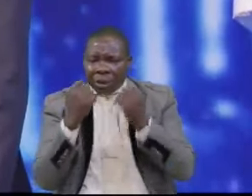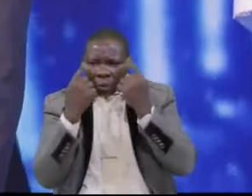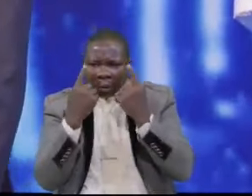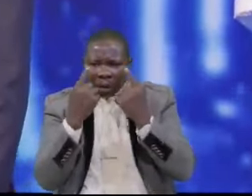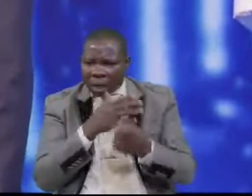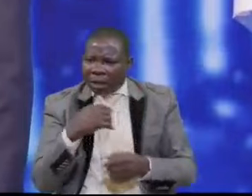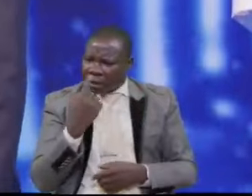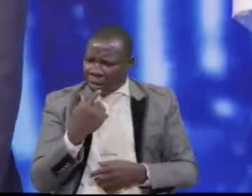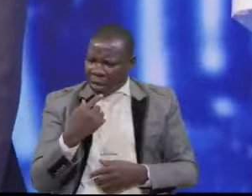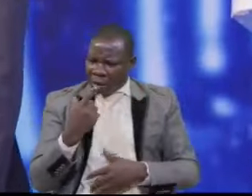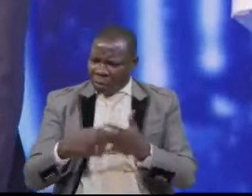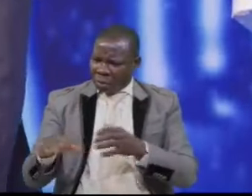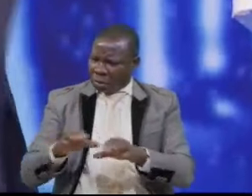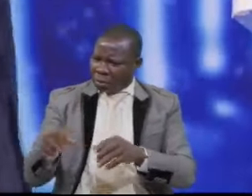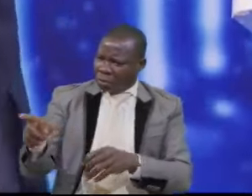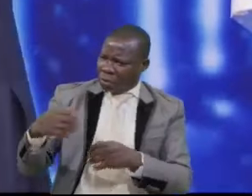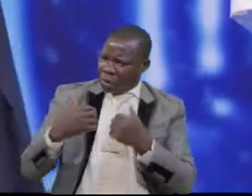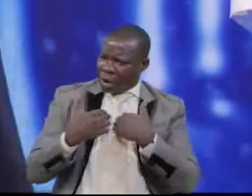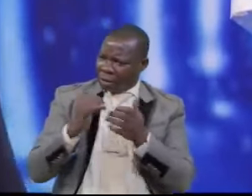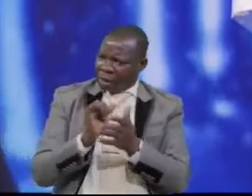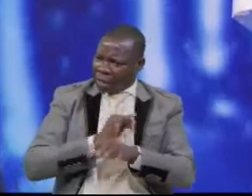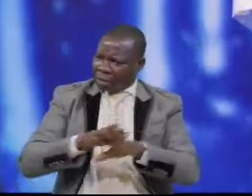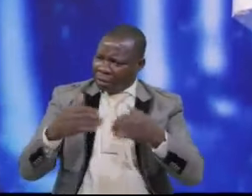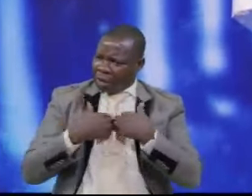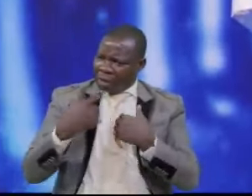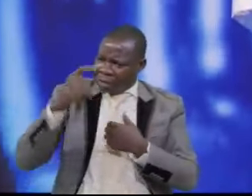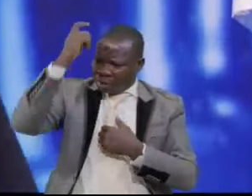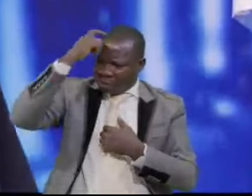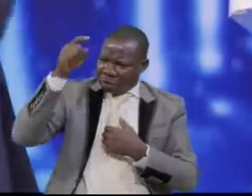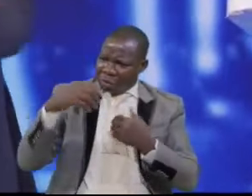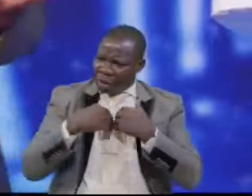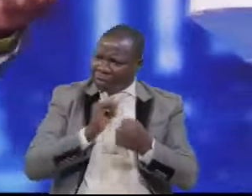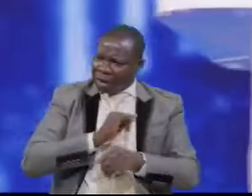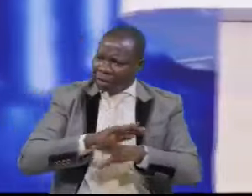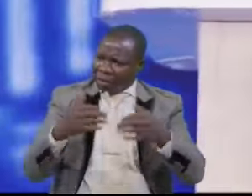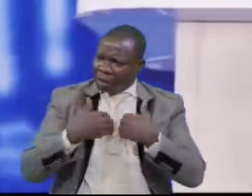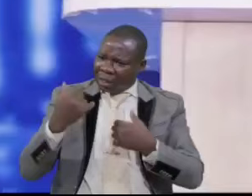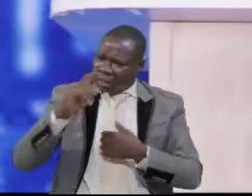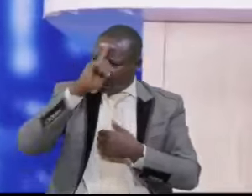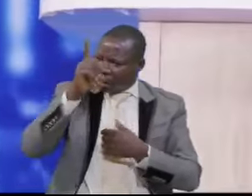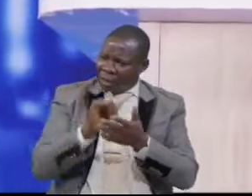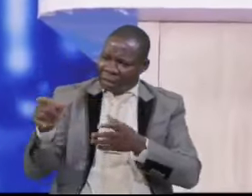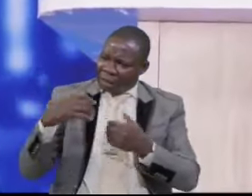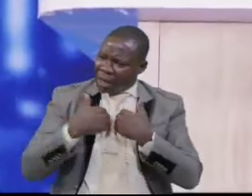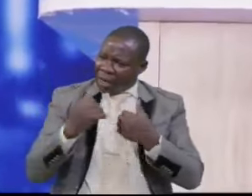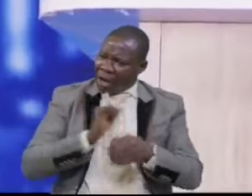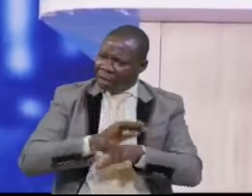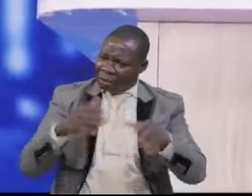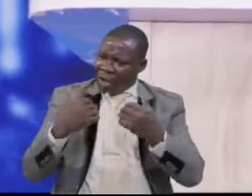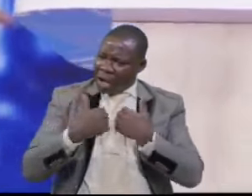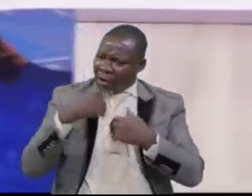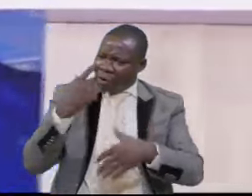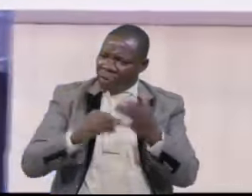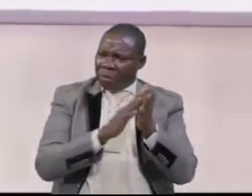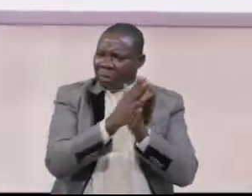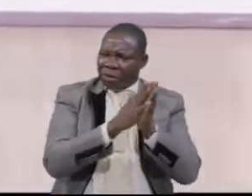have? The brain he has, I don't have. And the intelligence he has, and I don't have. And what a passion, power does